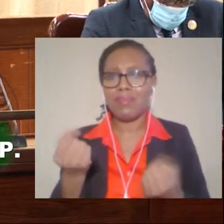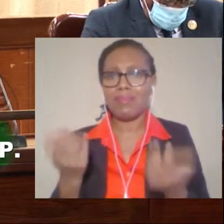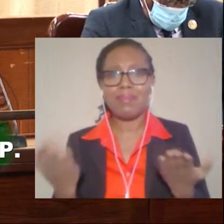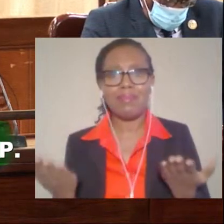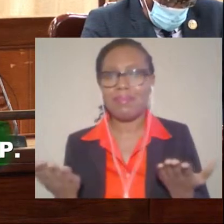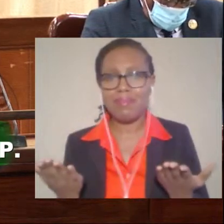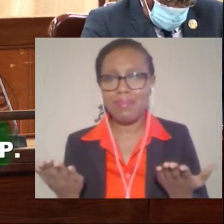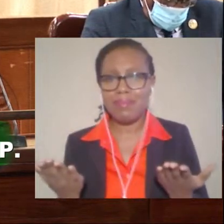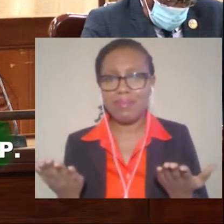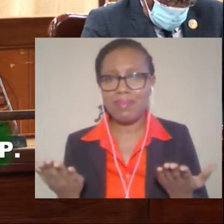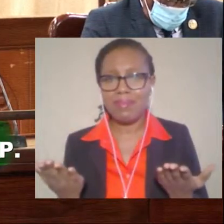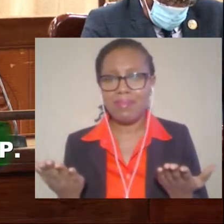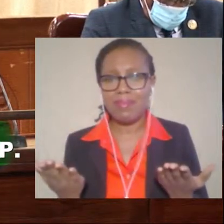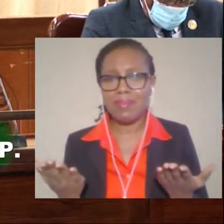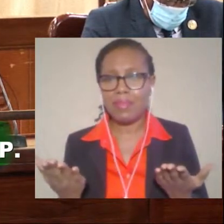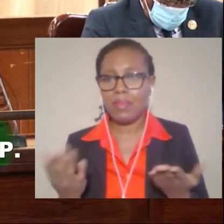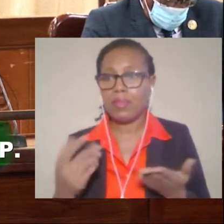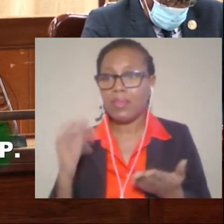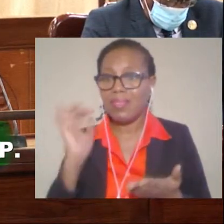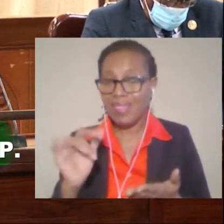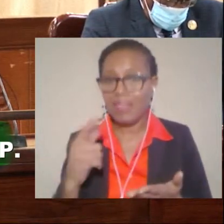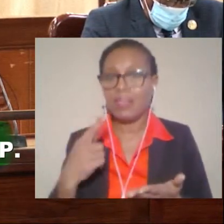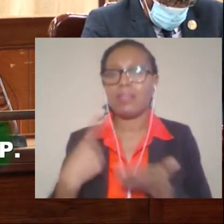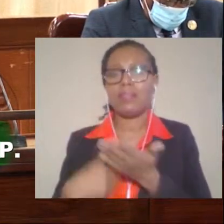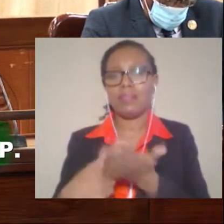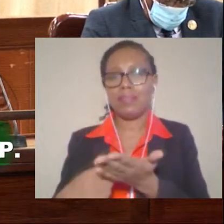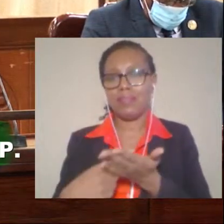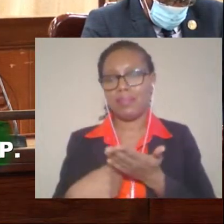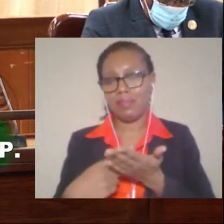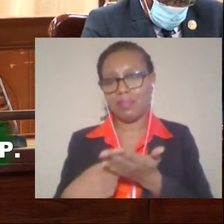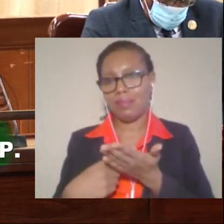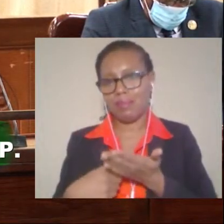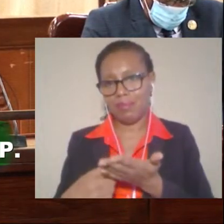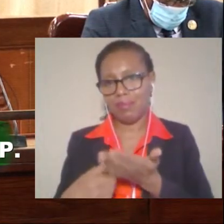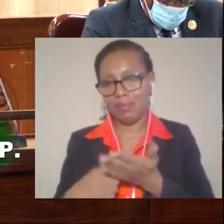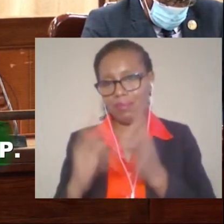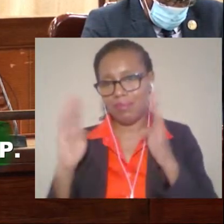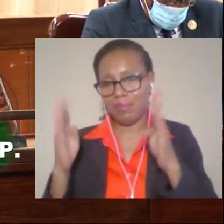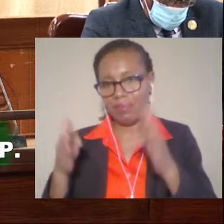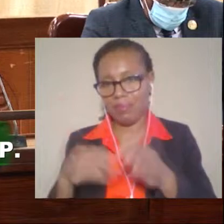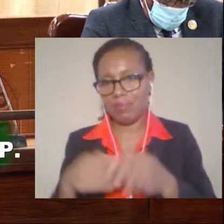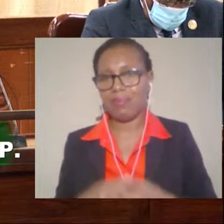The discussion is about that, in part.